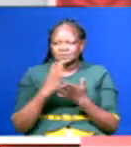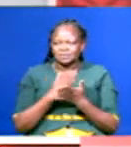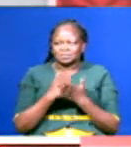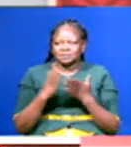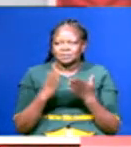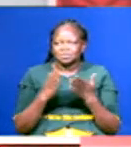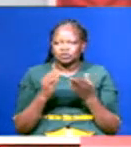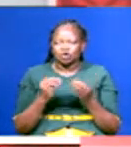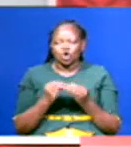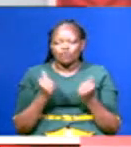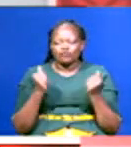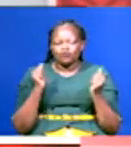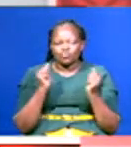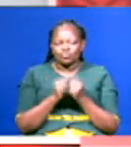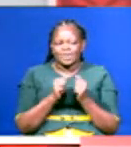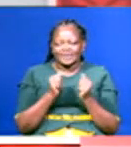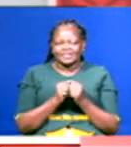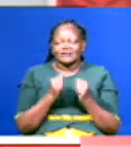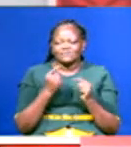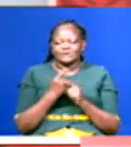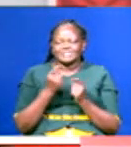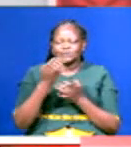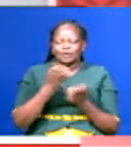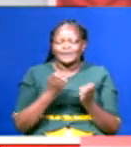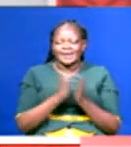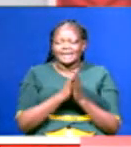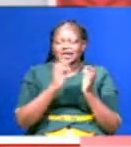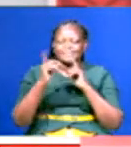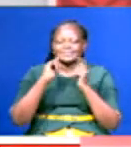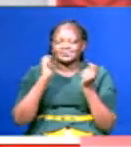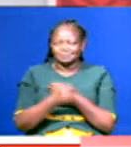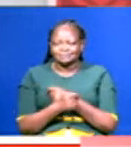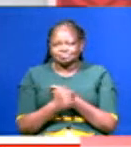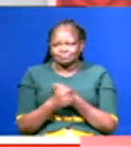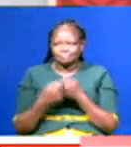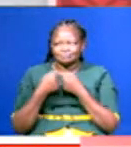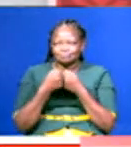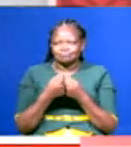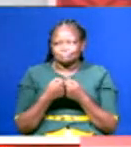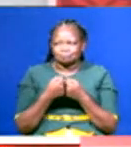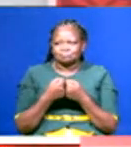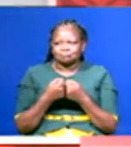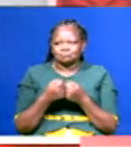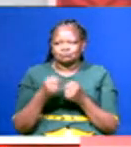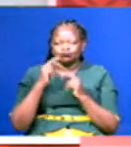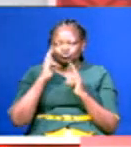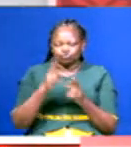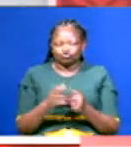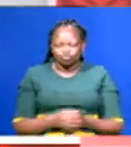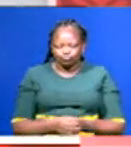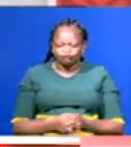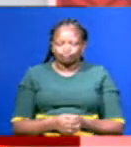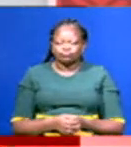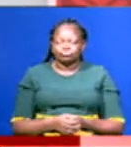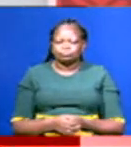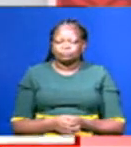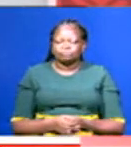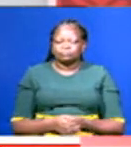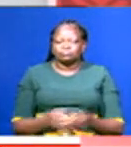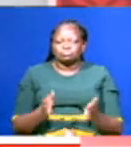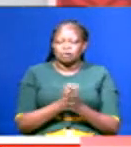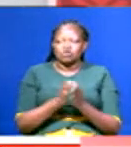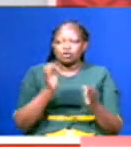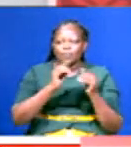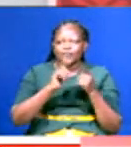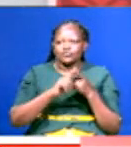confronted with macroeconomic and climate related challenges, resulting in stagnant yields and contributing to